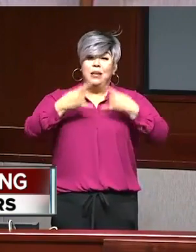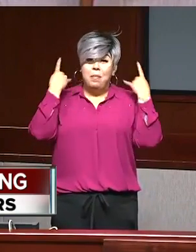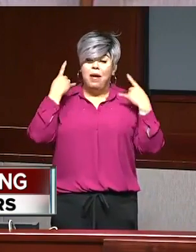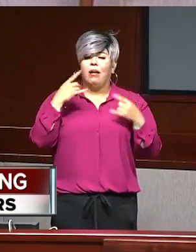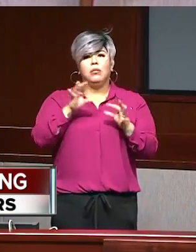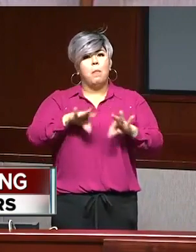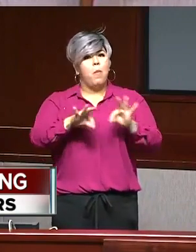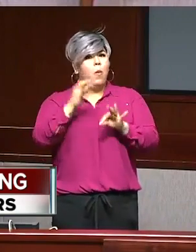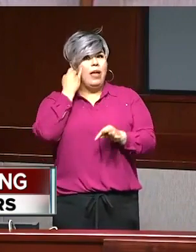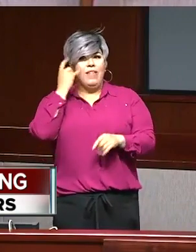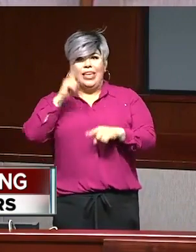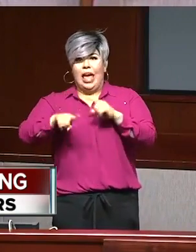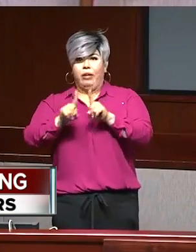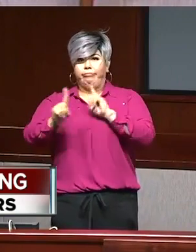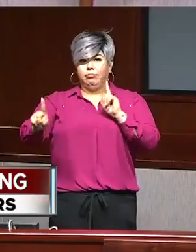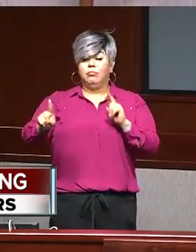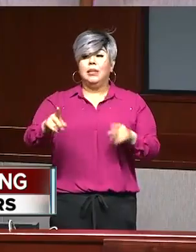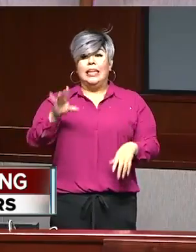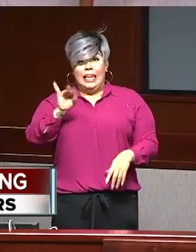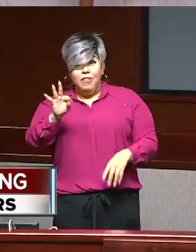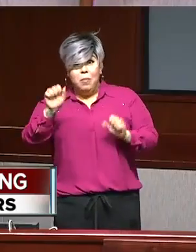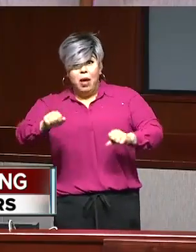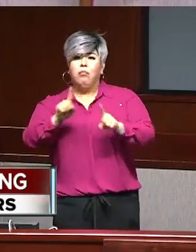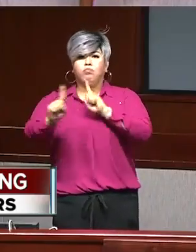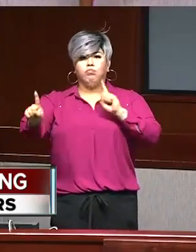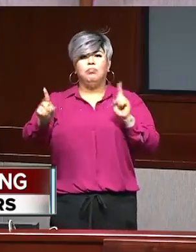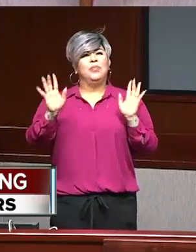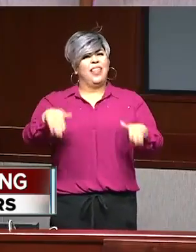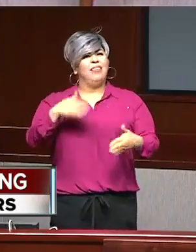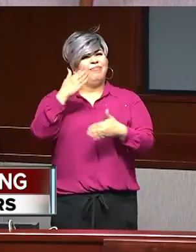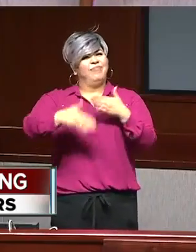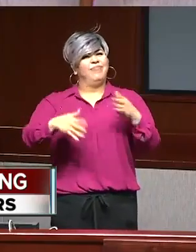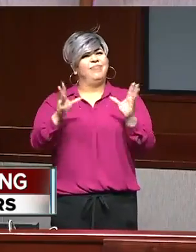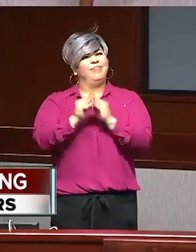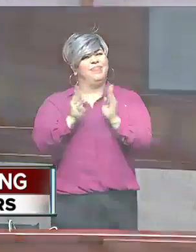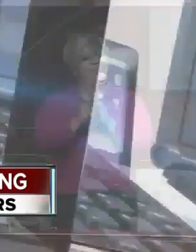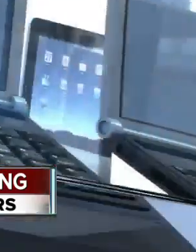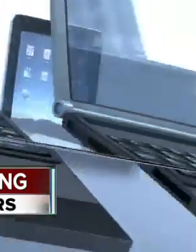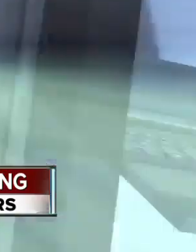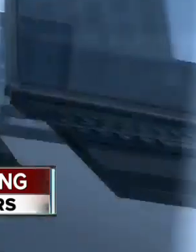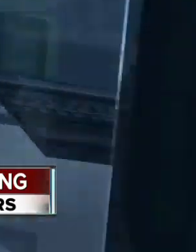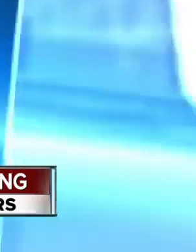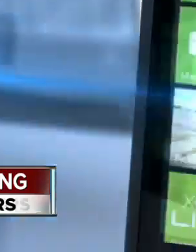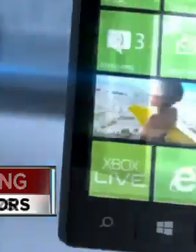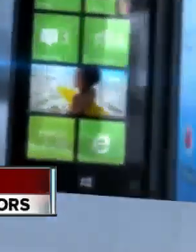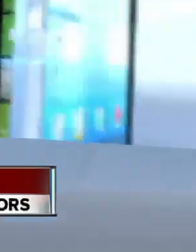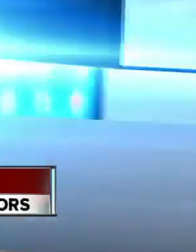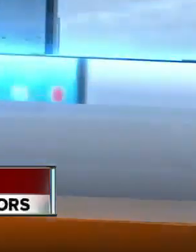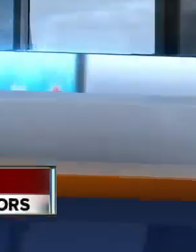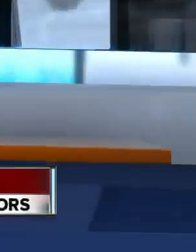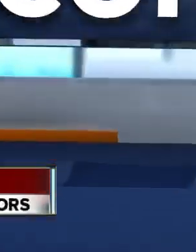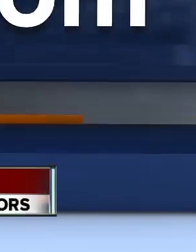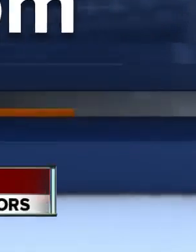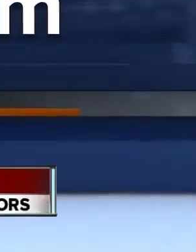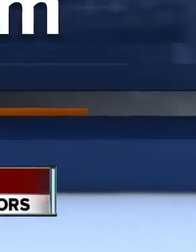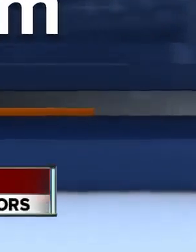apart, and socially distance whenever possible. That wraps up our Monday morning briefing, and we'll see you later this week. Thank you.